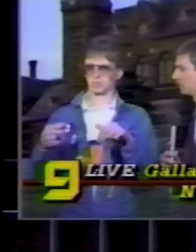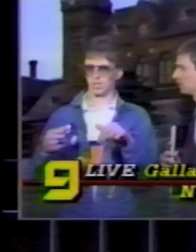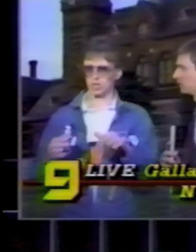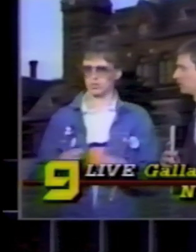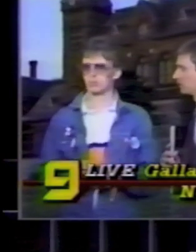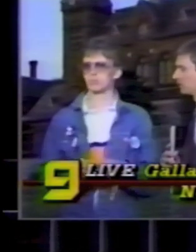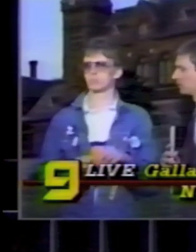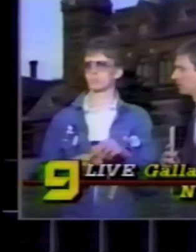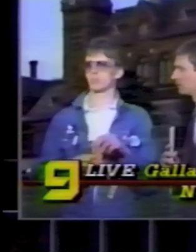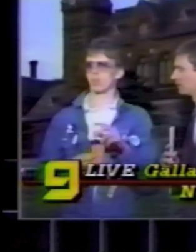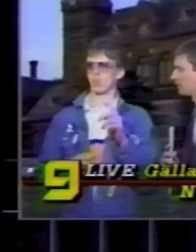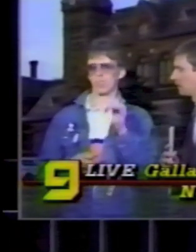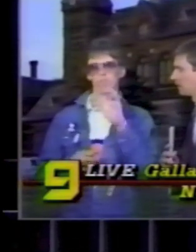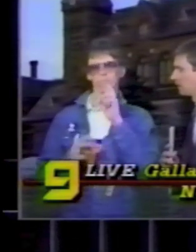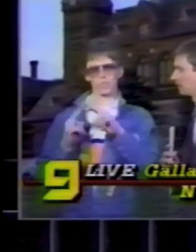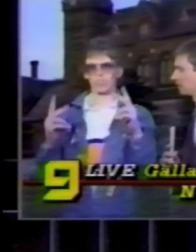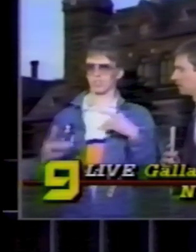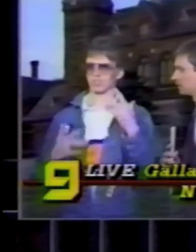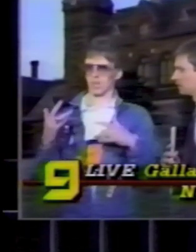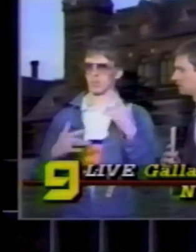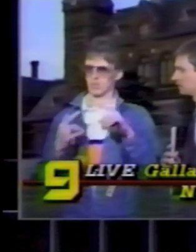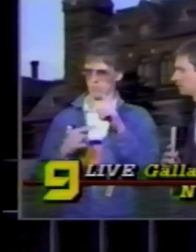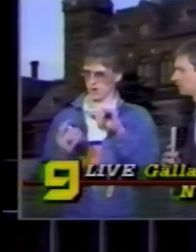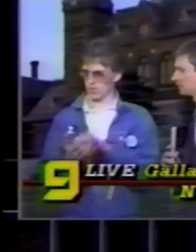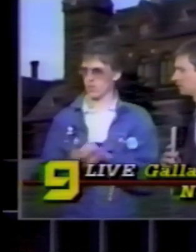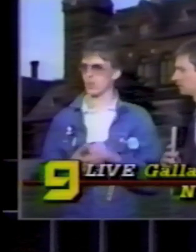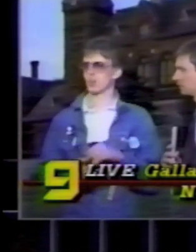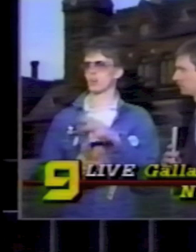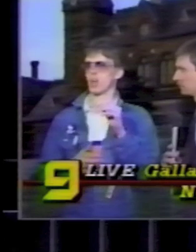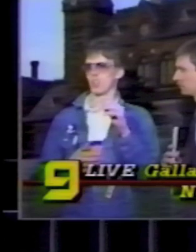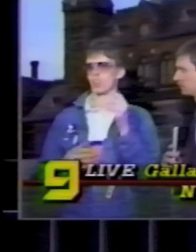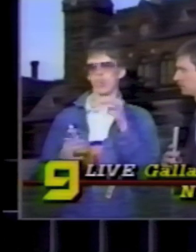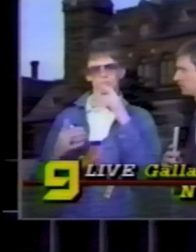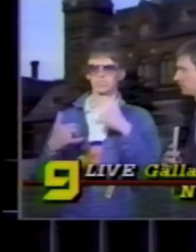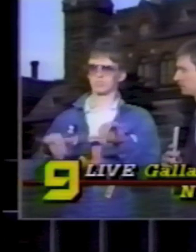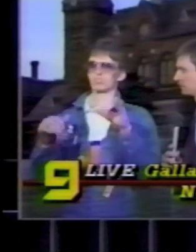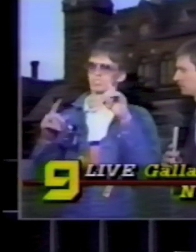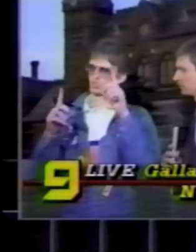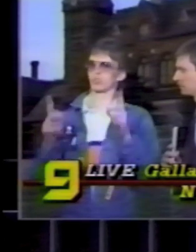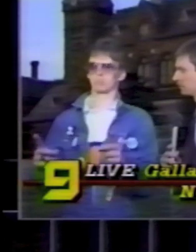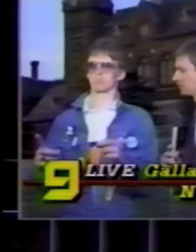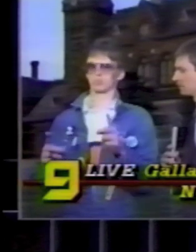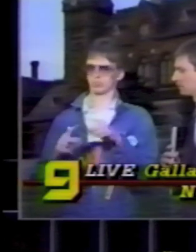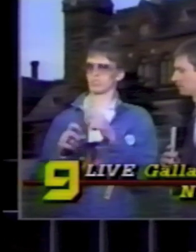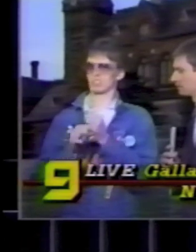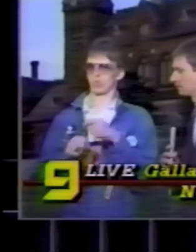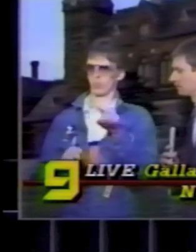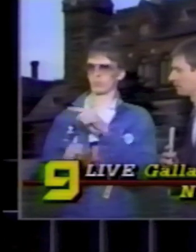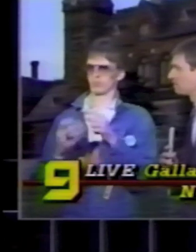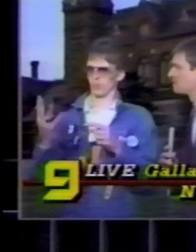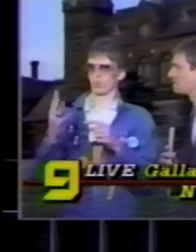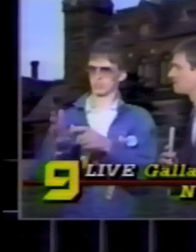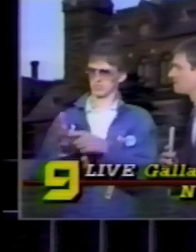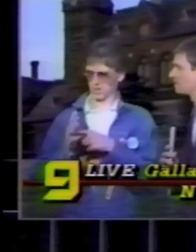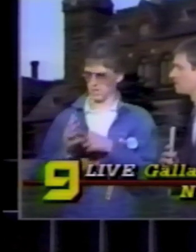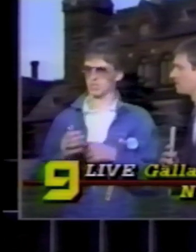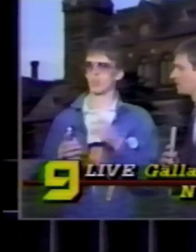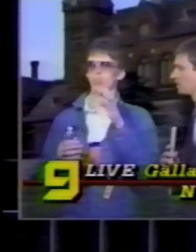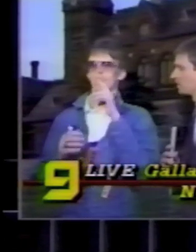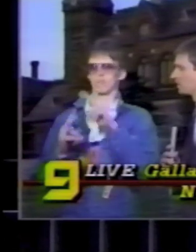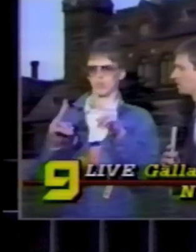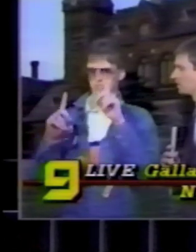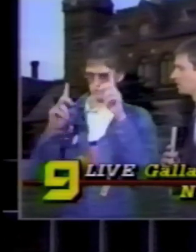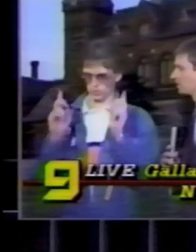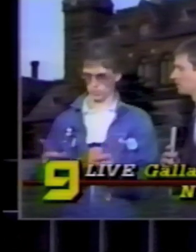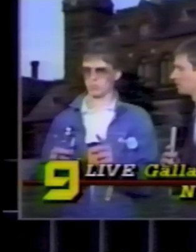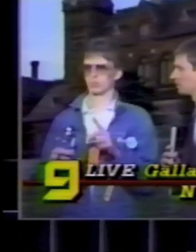of Zinsser's resignation. They're very excited about that, but they're very determined